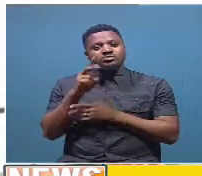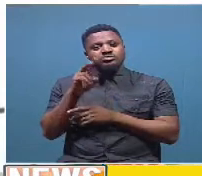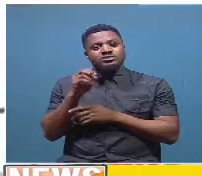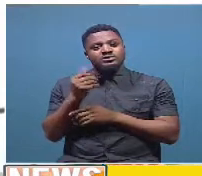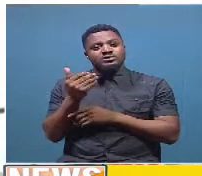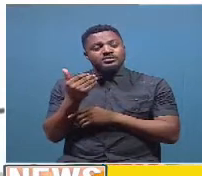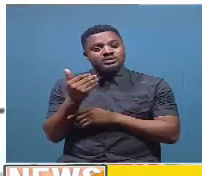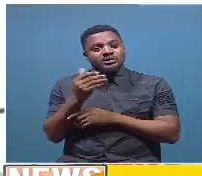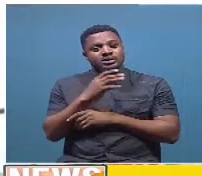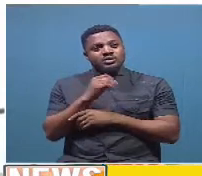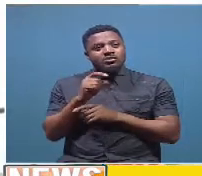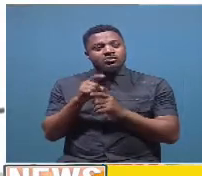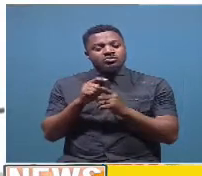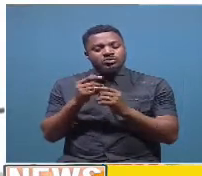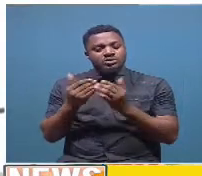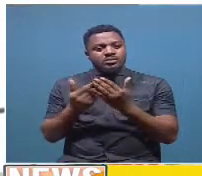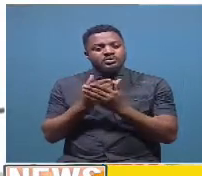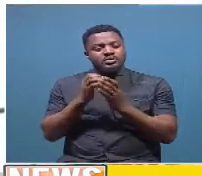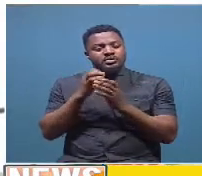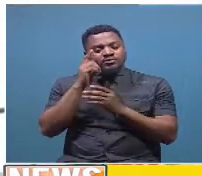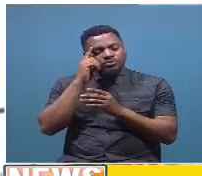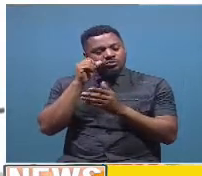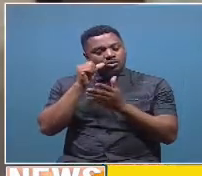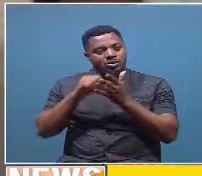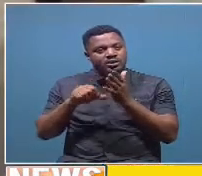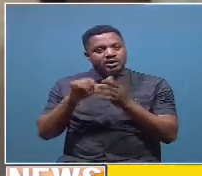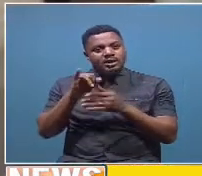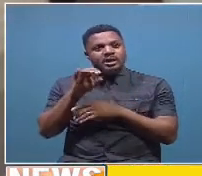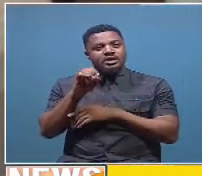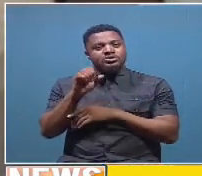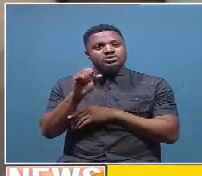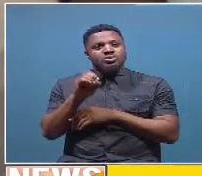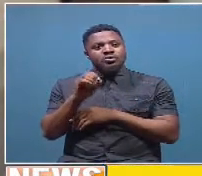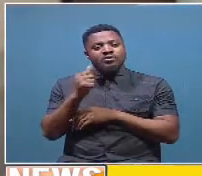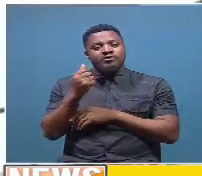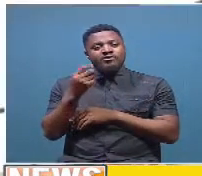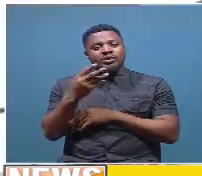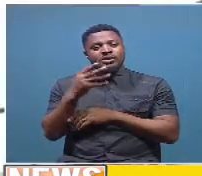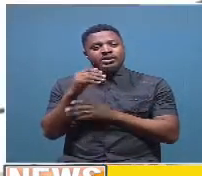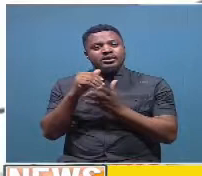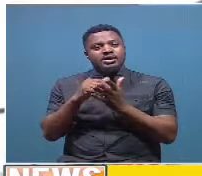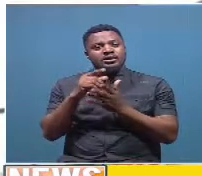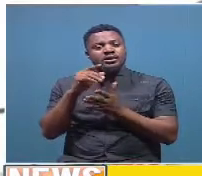9001:2015 and recertification audit for ISO